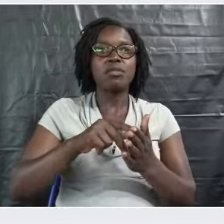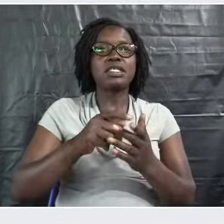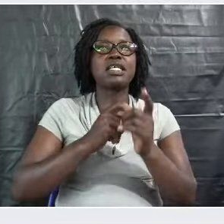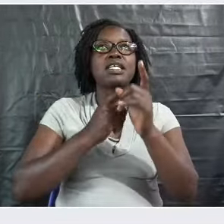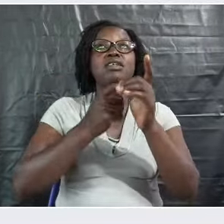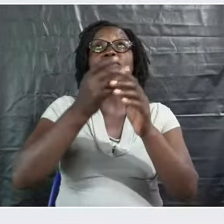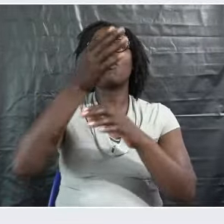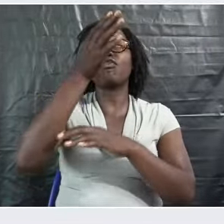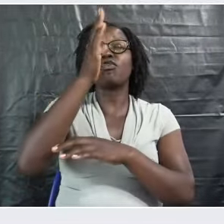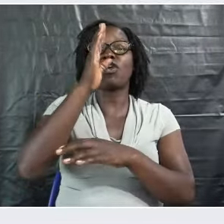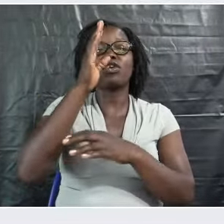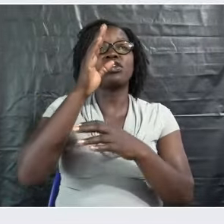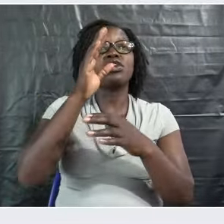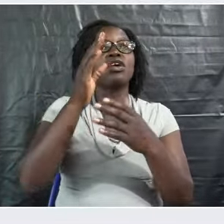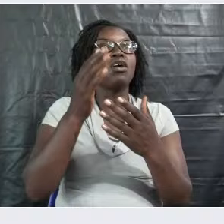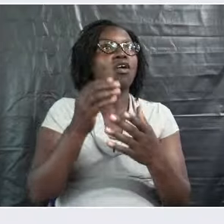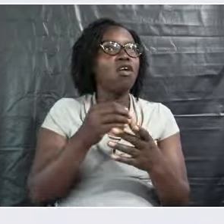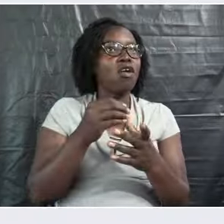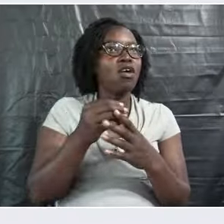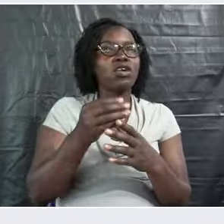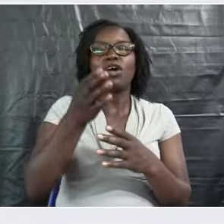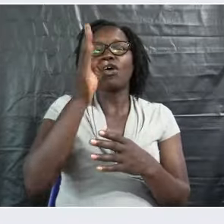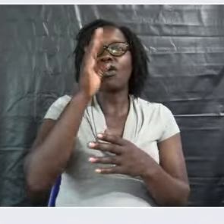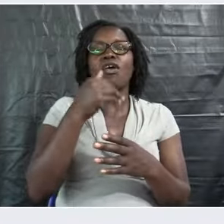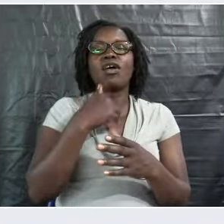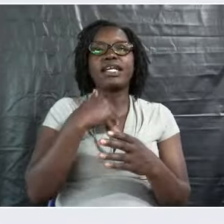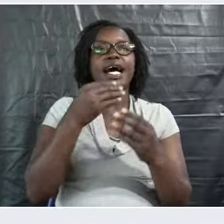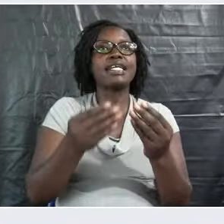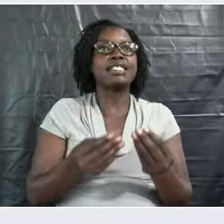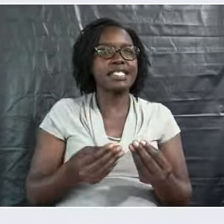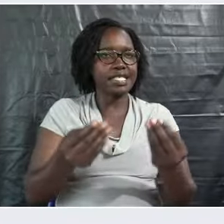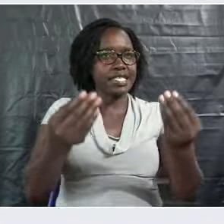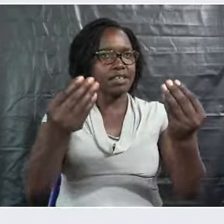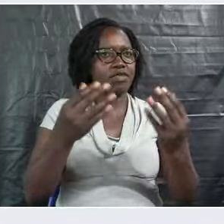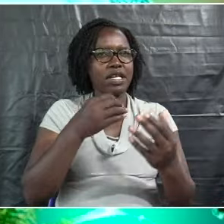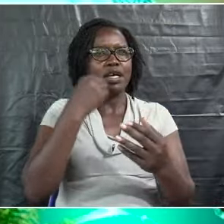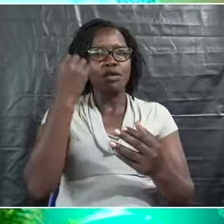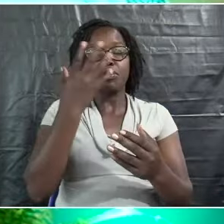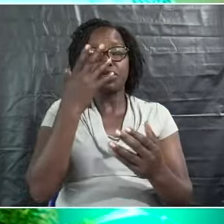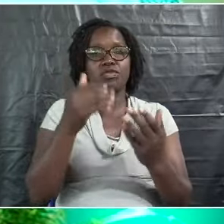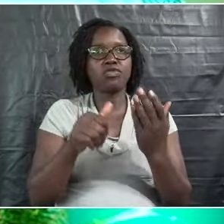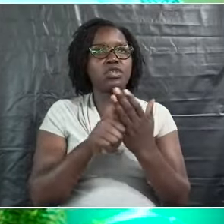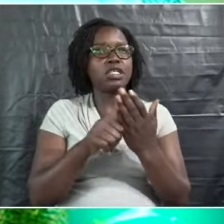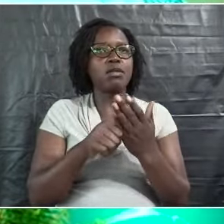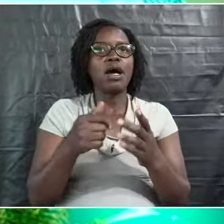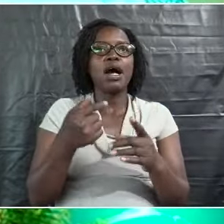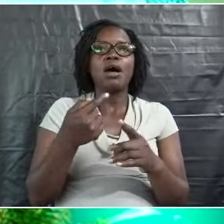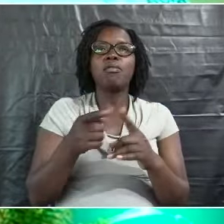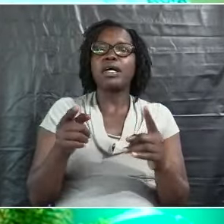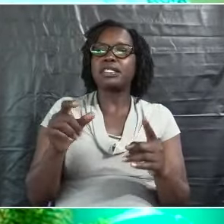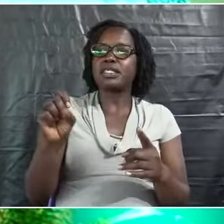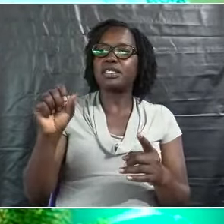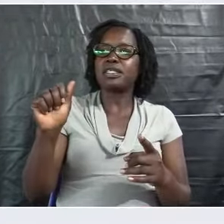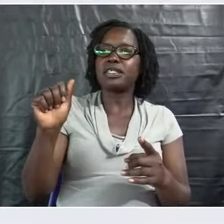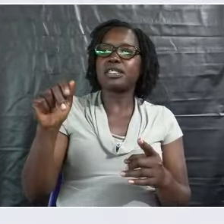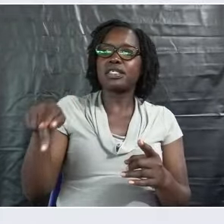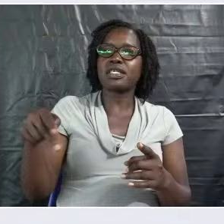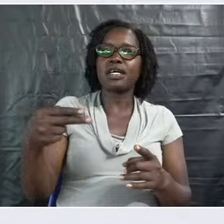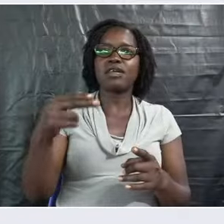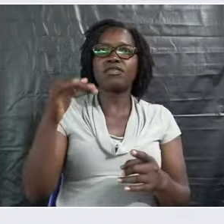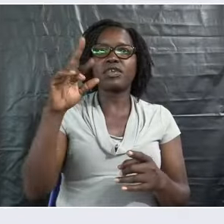Lord, all God has given. A beautiful name. What about Sapphira? Sapphira means